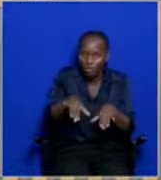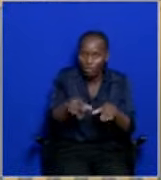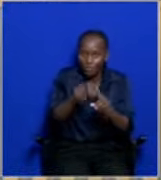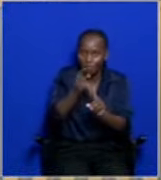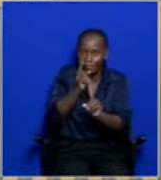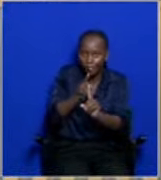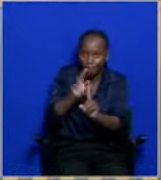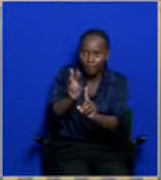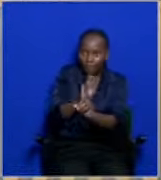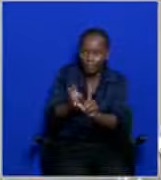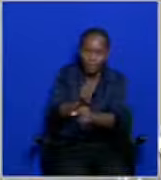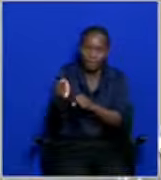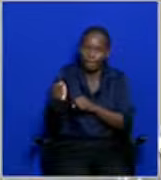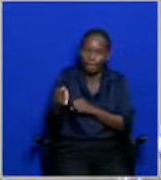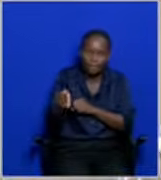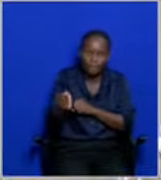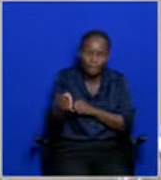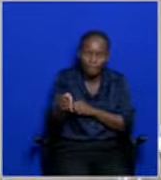That's a different